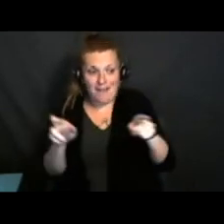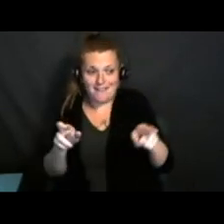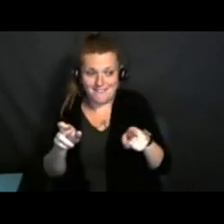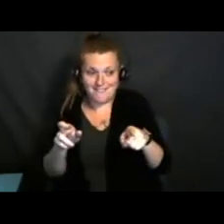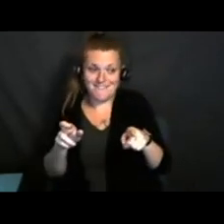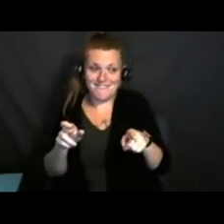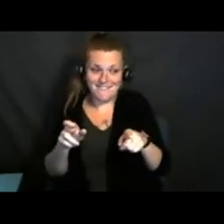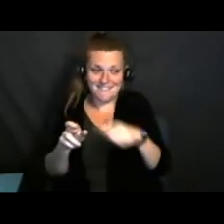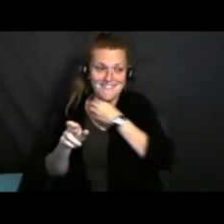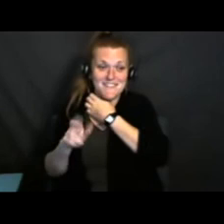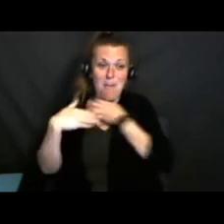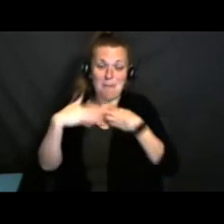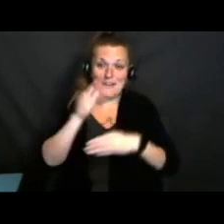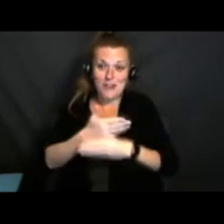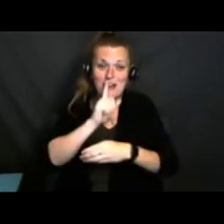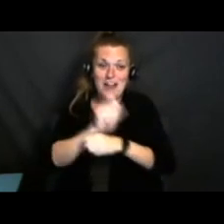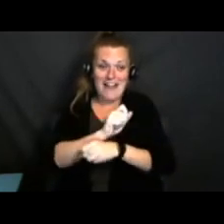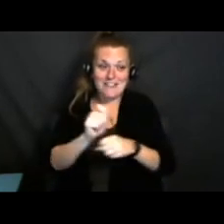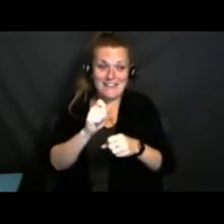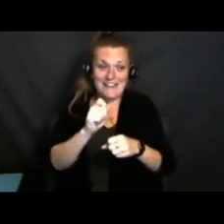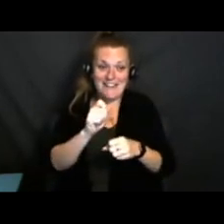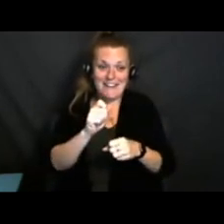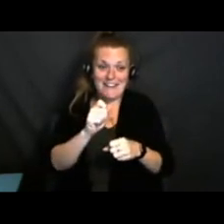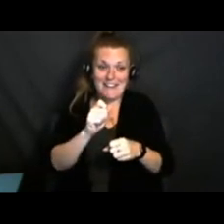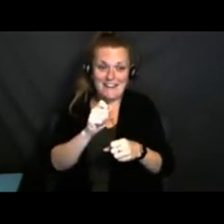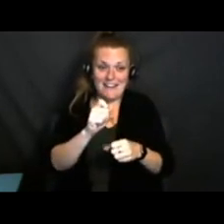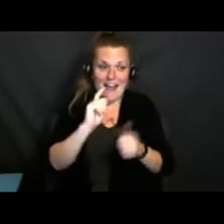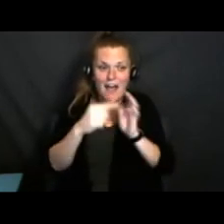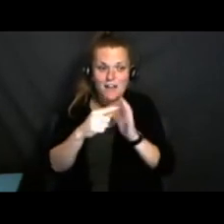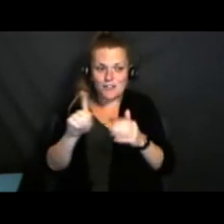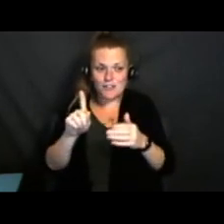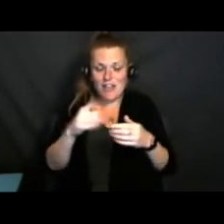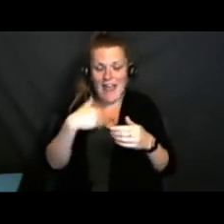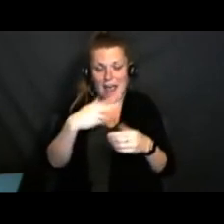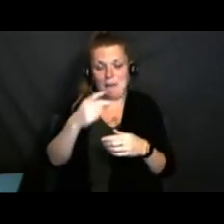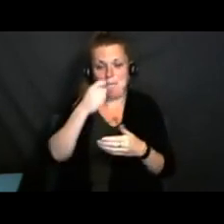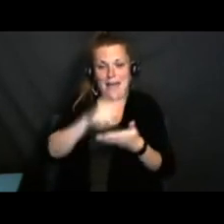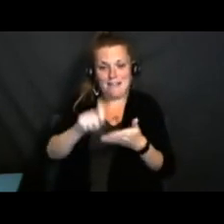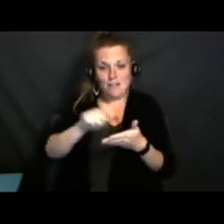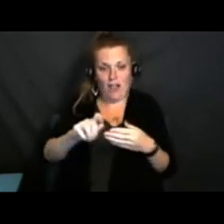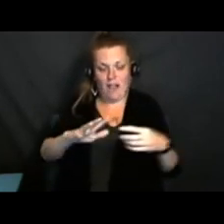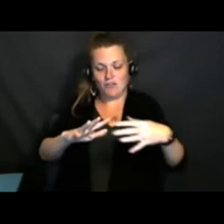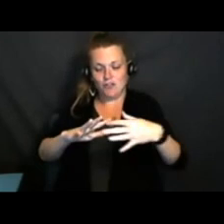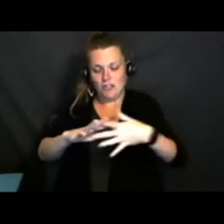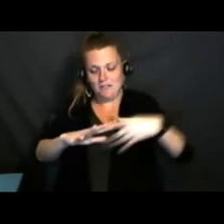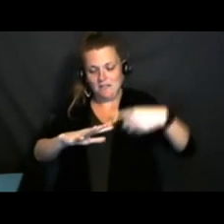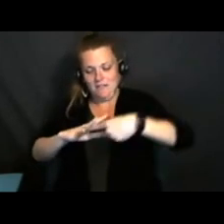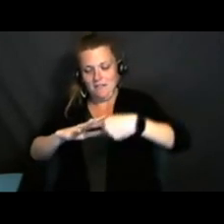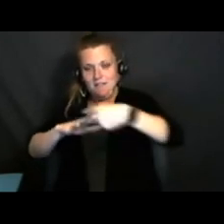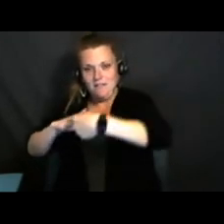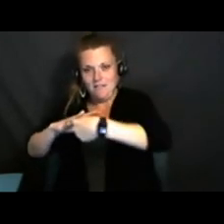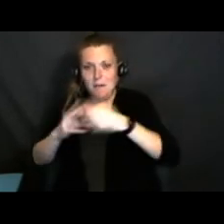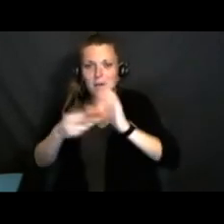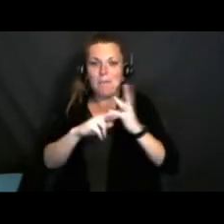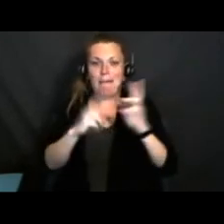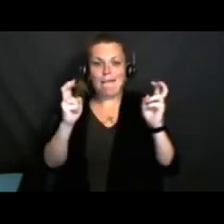where my daughter actually, I saw her like inserting these pencils between her fingers to increase the number of fingers that she has so that she